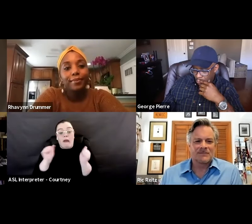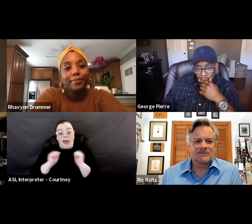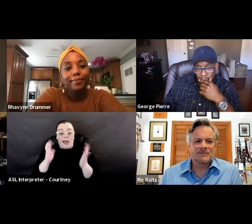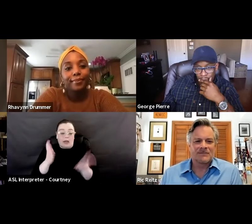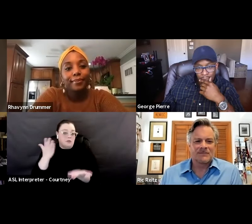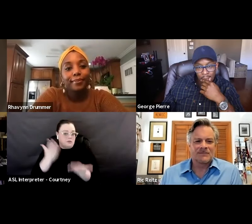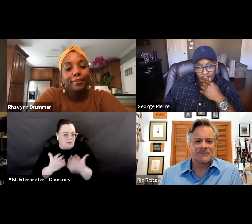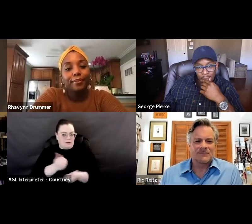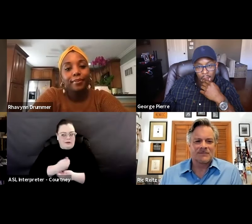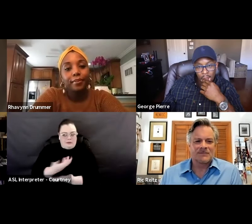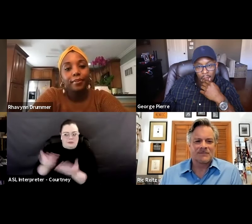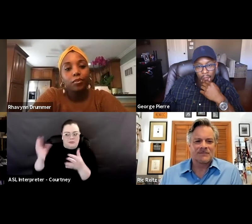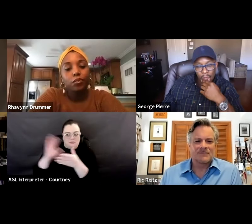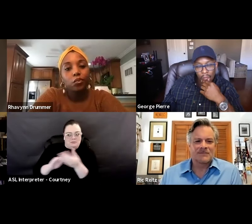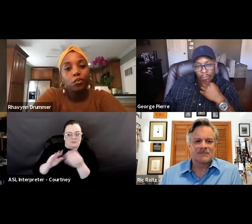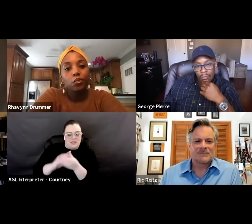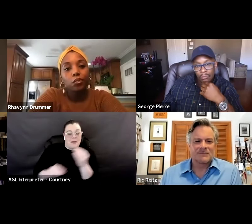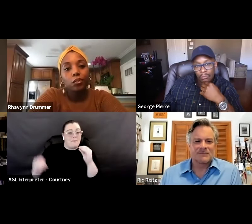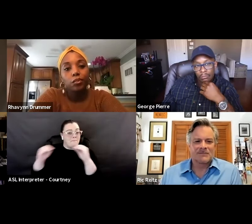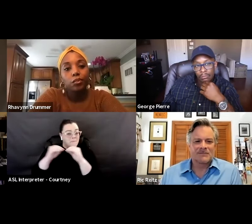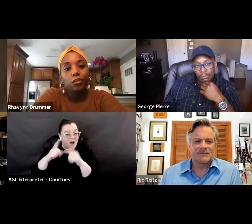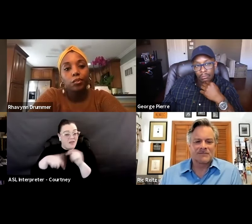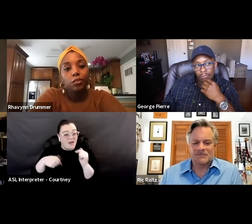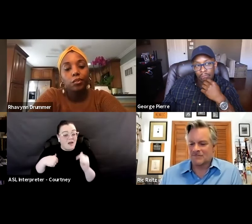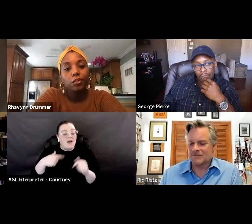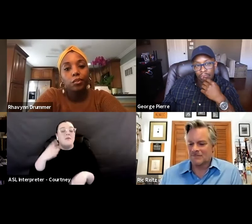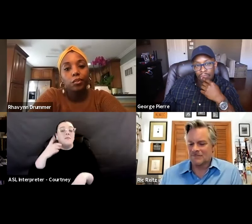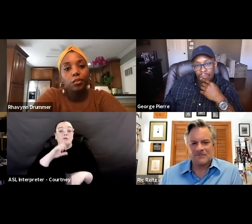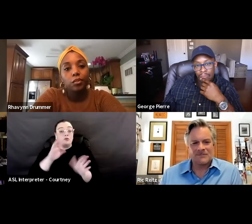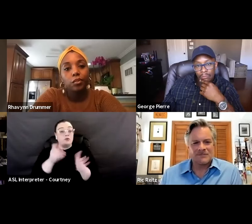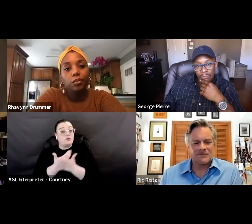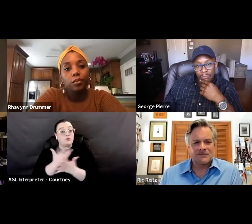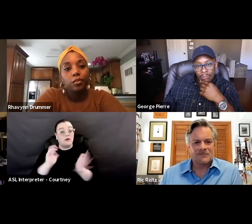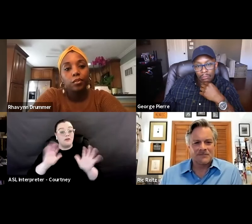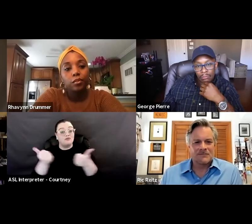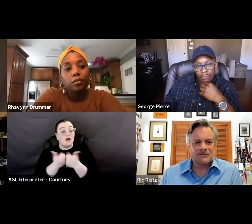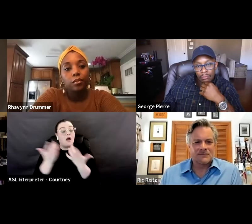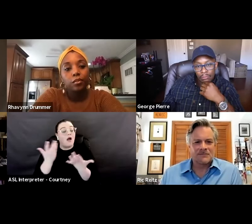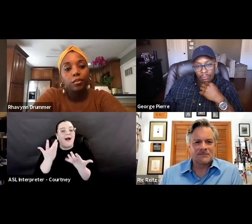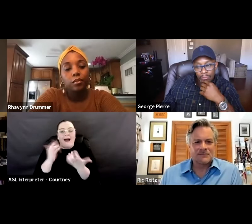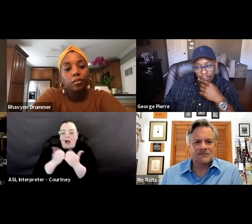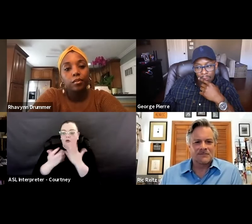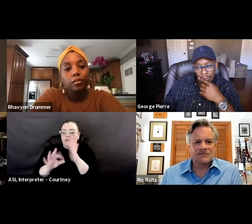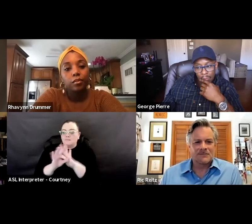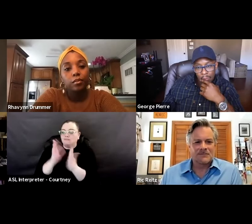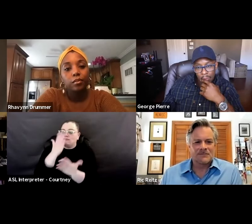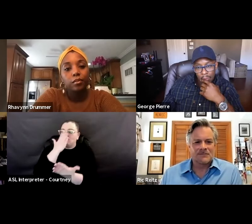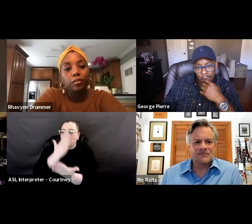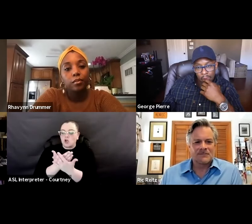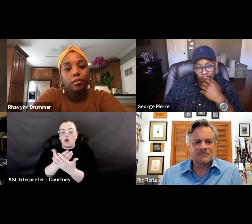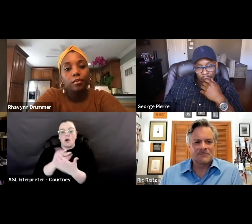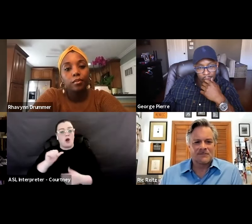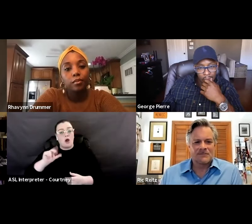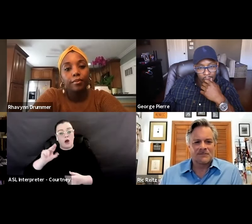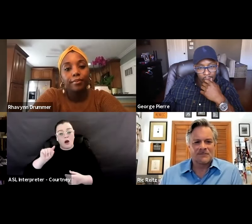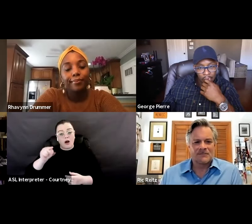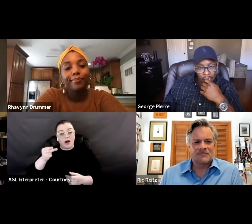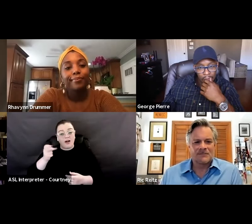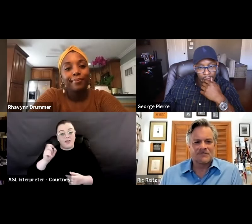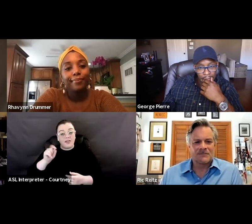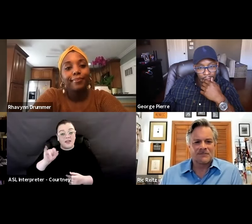can, but the newer challenges is, how can I get a really authentic, honest performance inside that